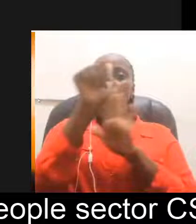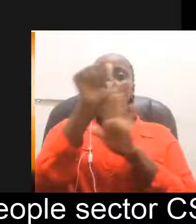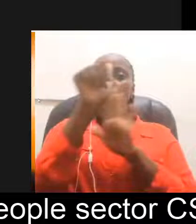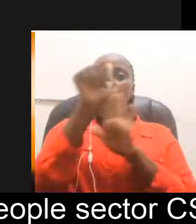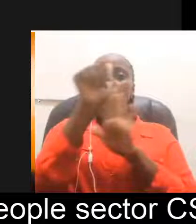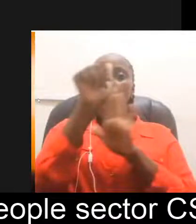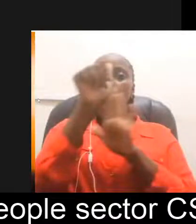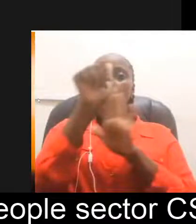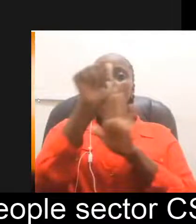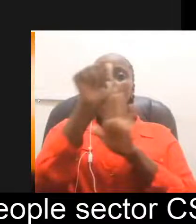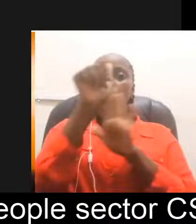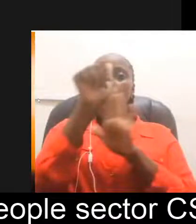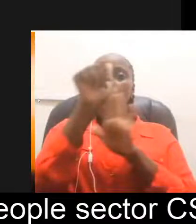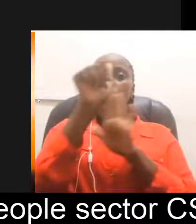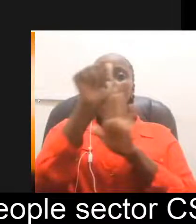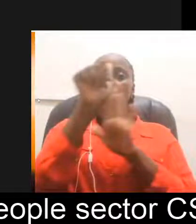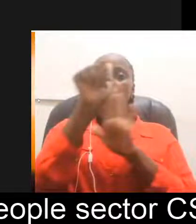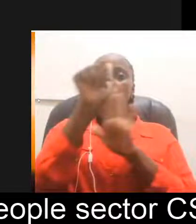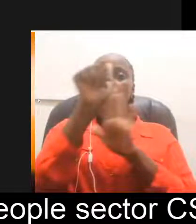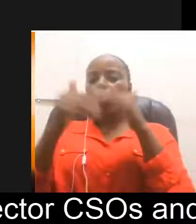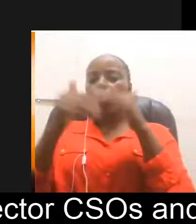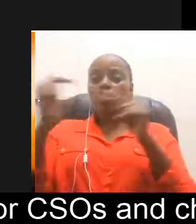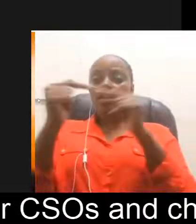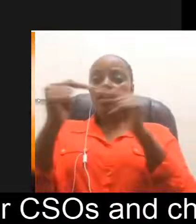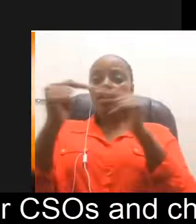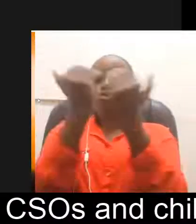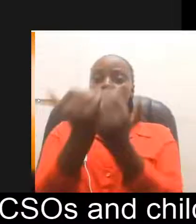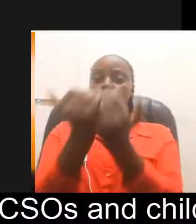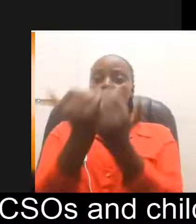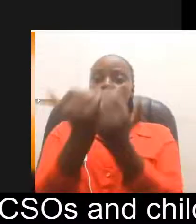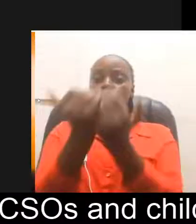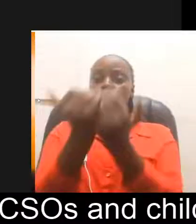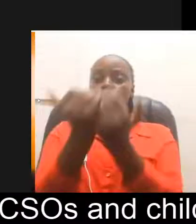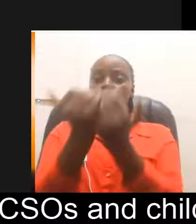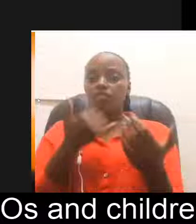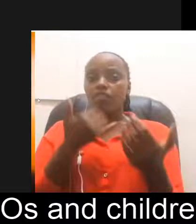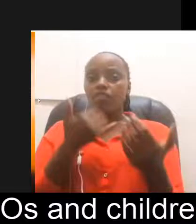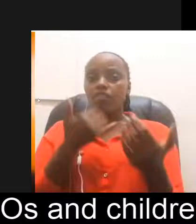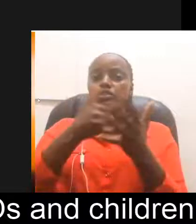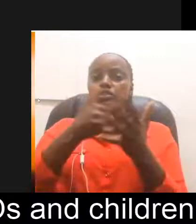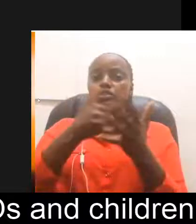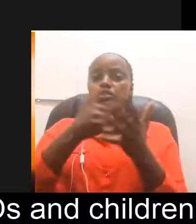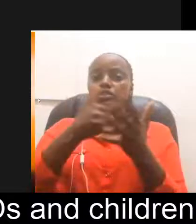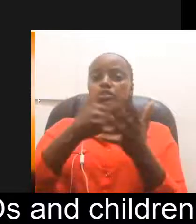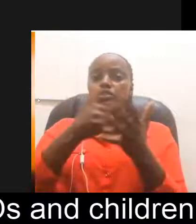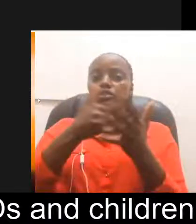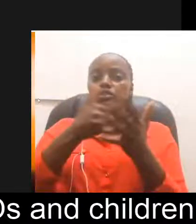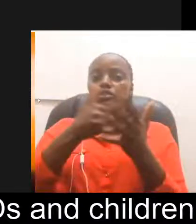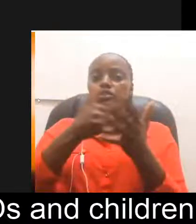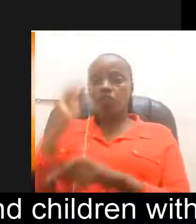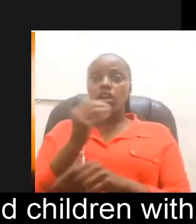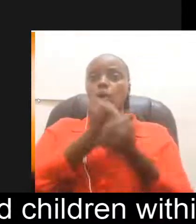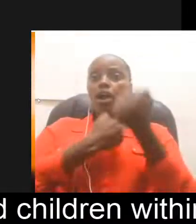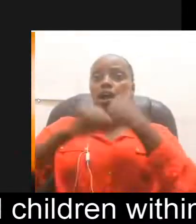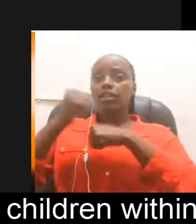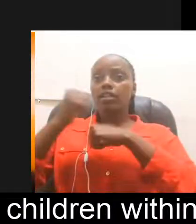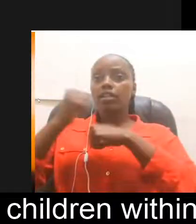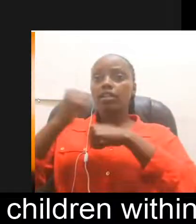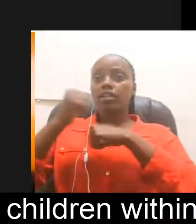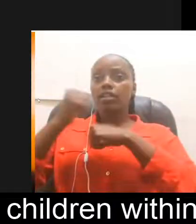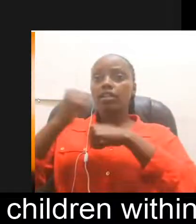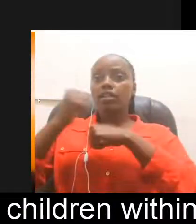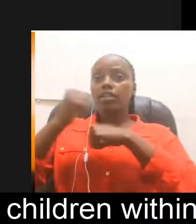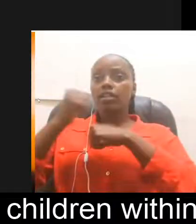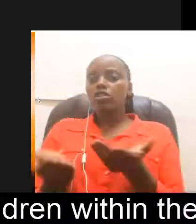forms of violence against children, where we have managed to engage our government, and our government is actively having